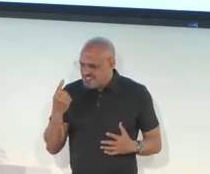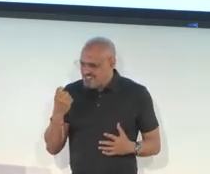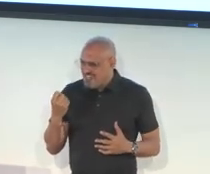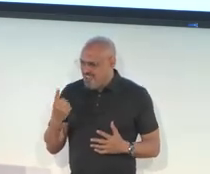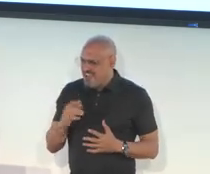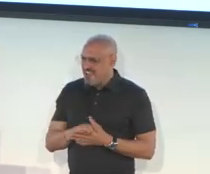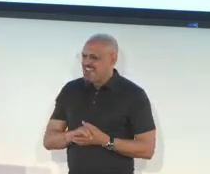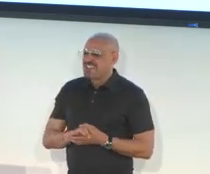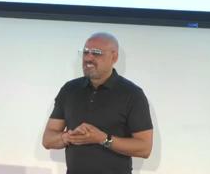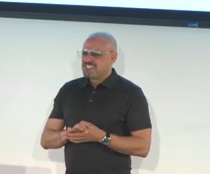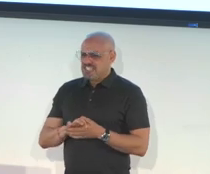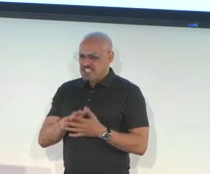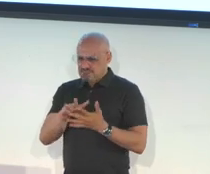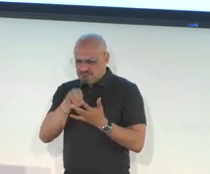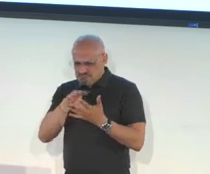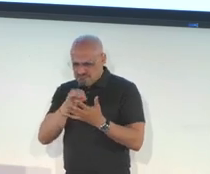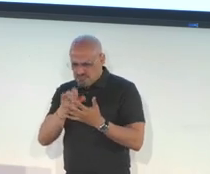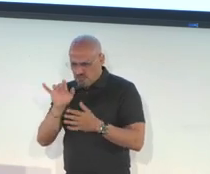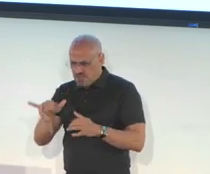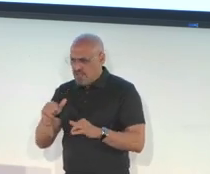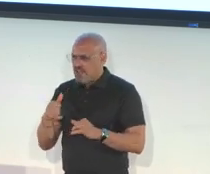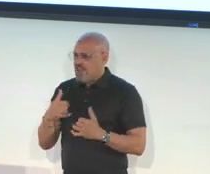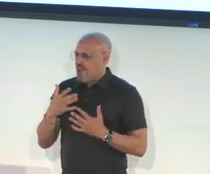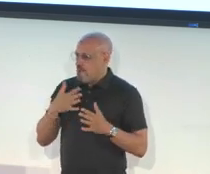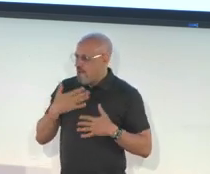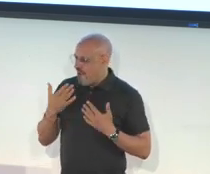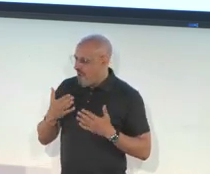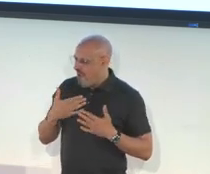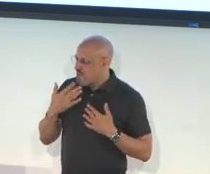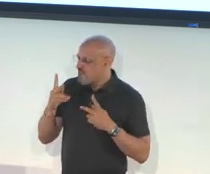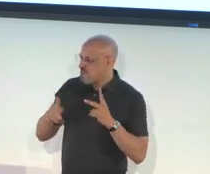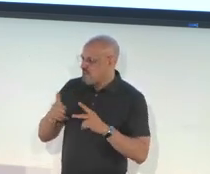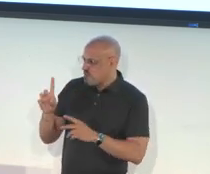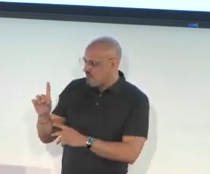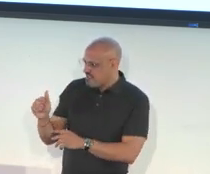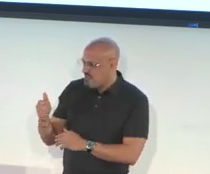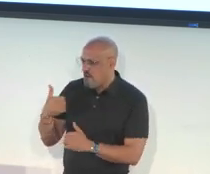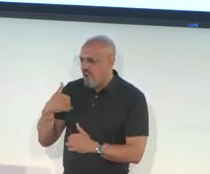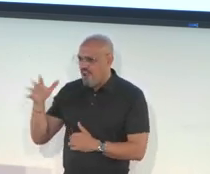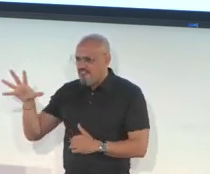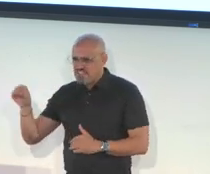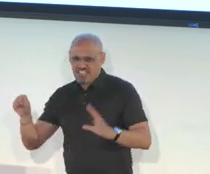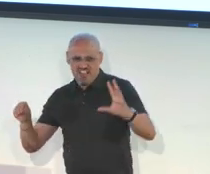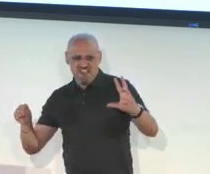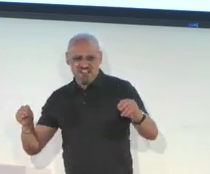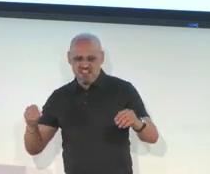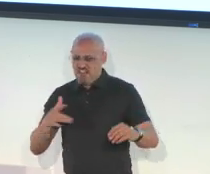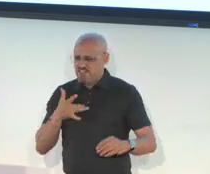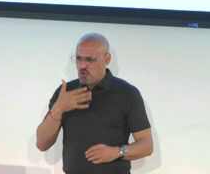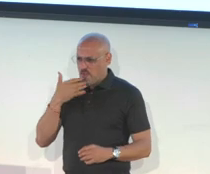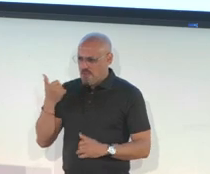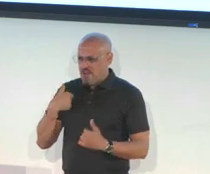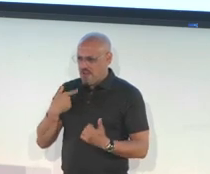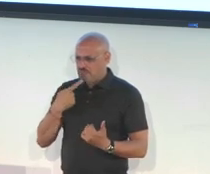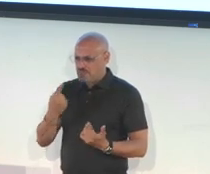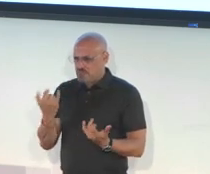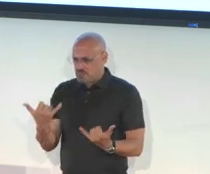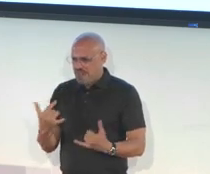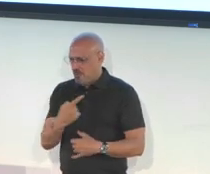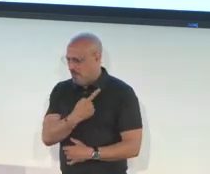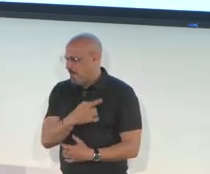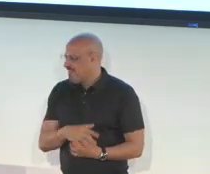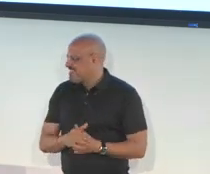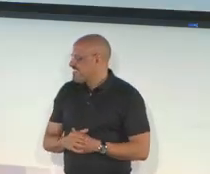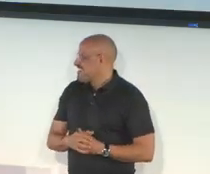take on that. And I'm really glad that in a conference about disability, we've managed to get a 50-50 split. It makes me feel much better about what I'm about to say.